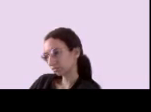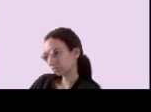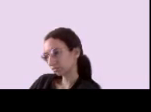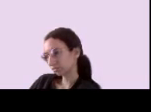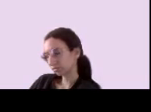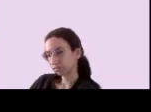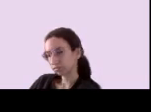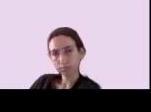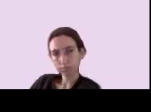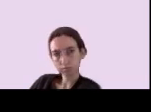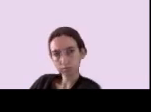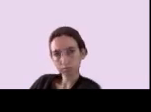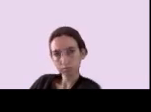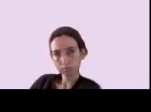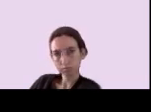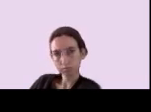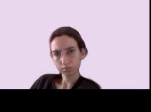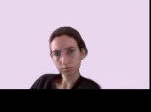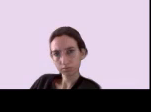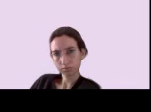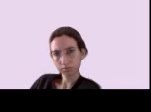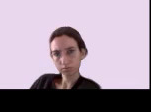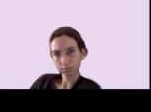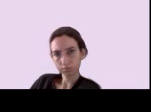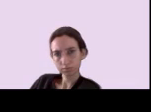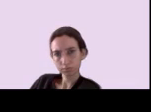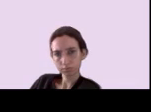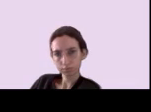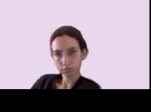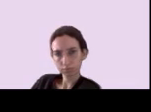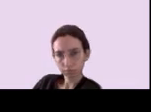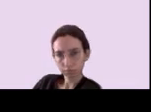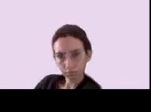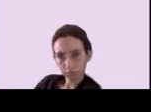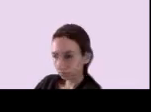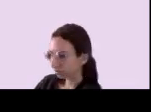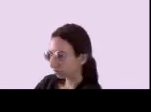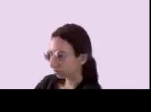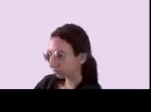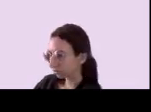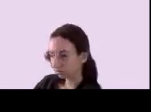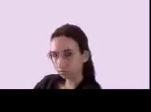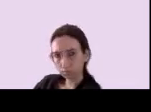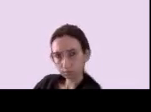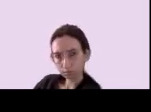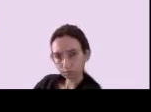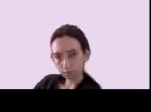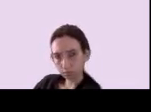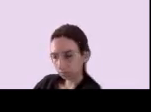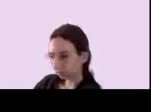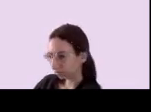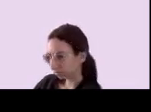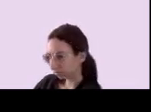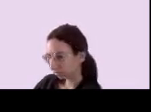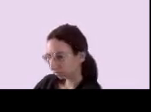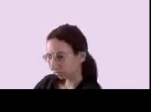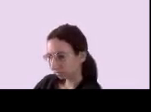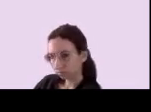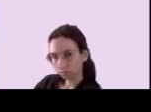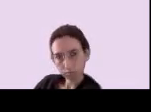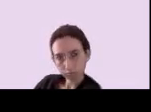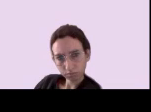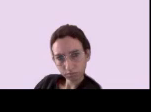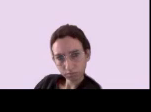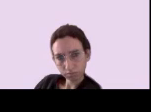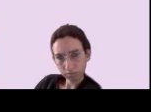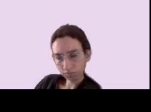at this plot, then this means that phase matching is not possible.